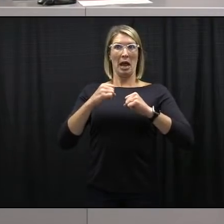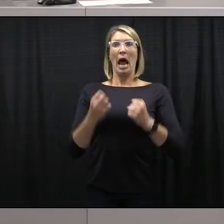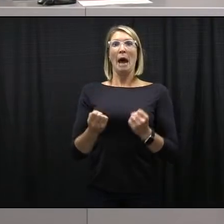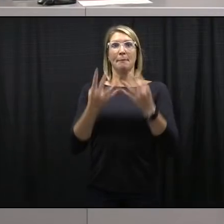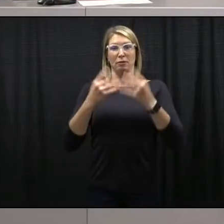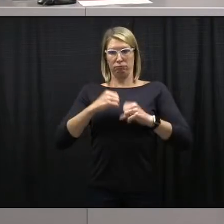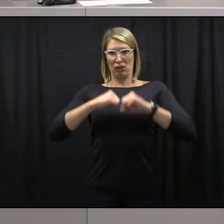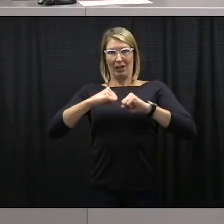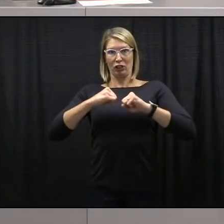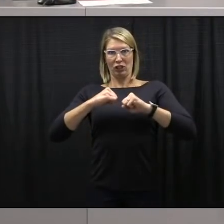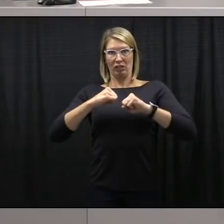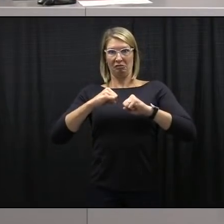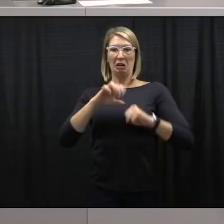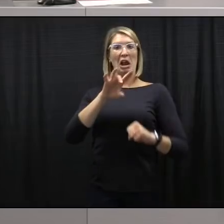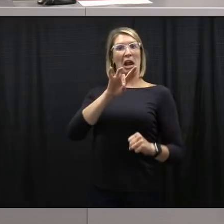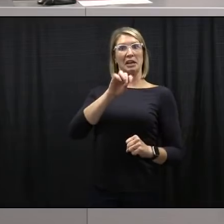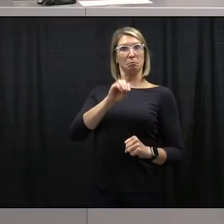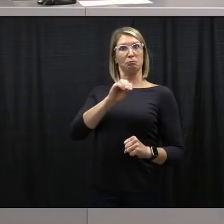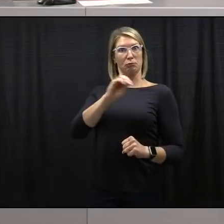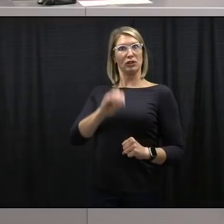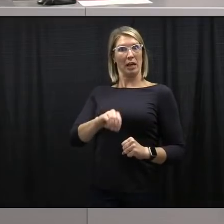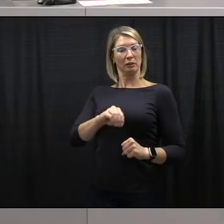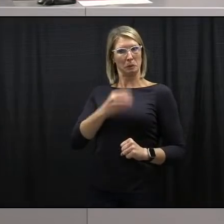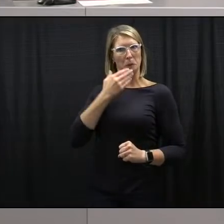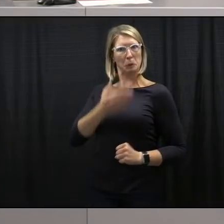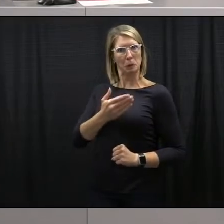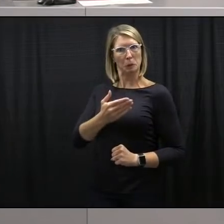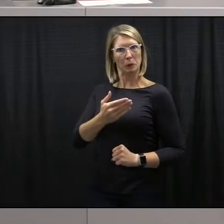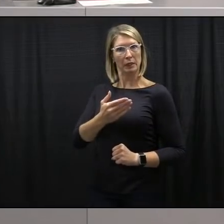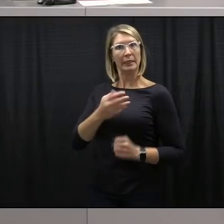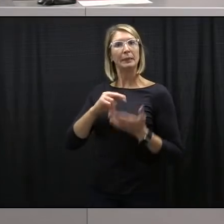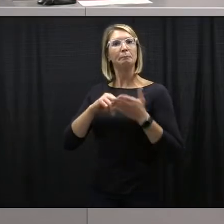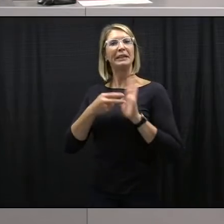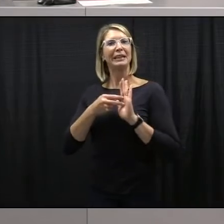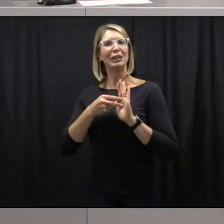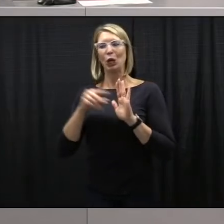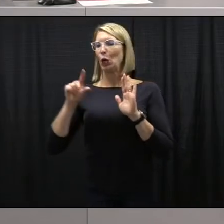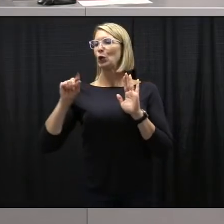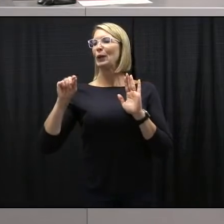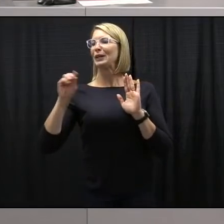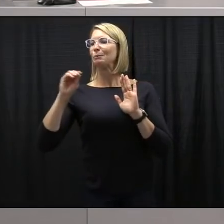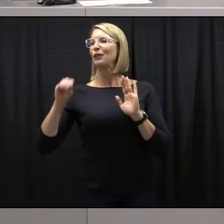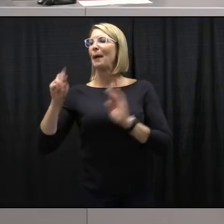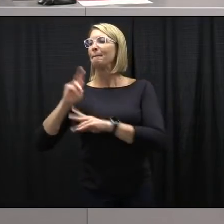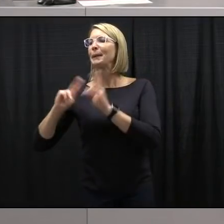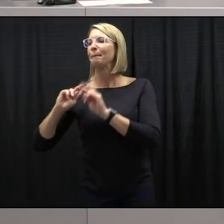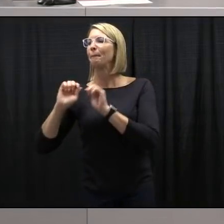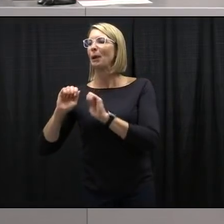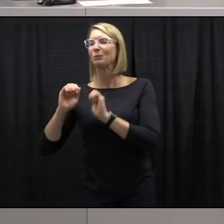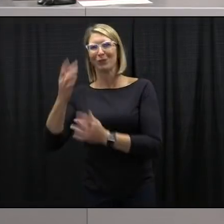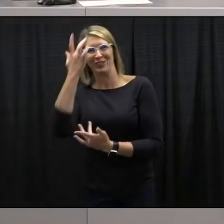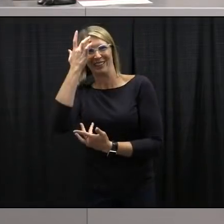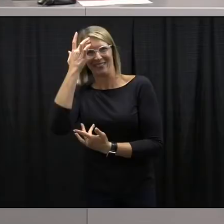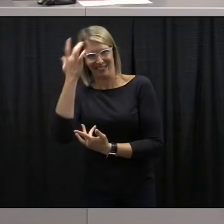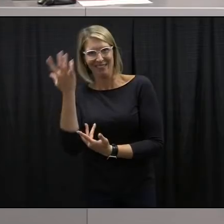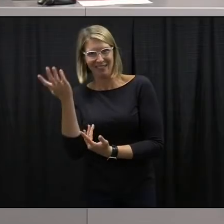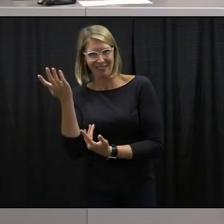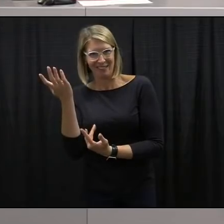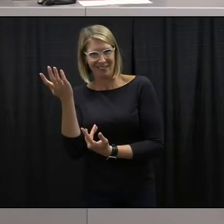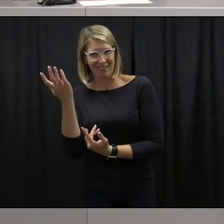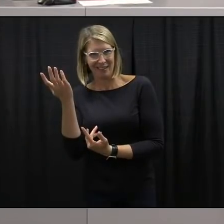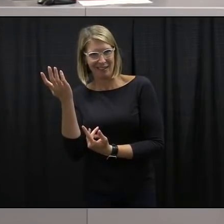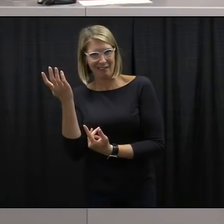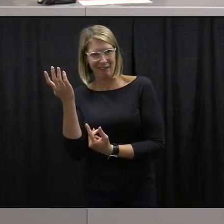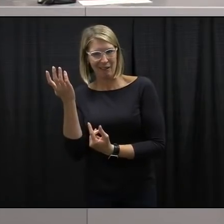do expect that there are going to be 20% of people who may test positive after a vaccine. So I don't know that we can really draw any